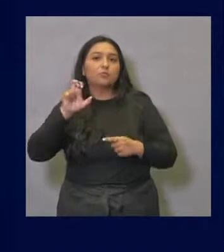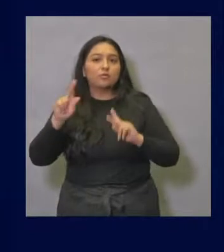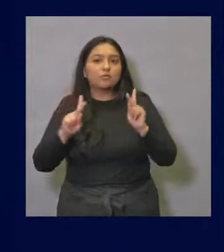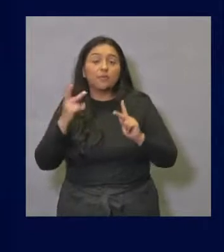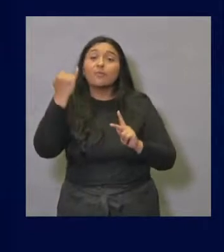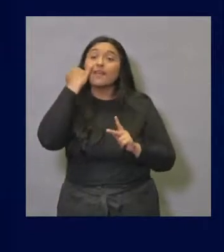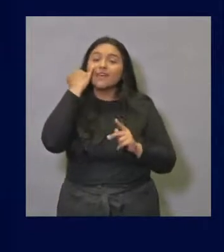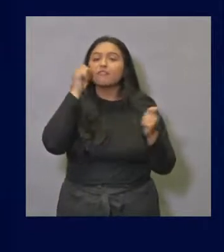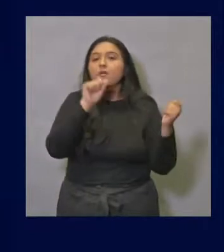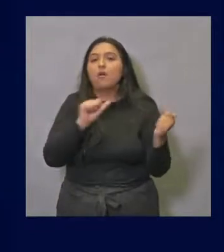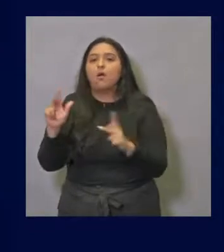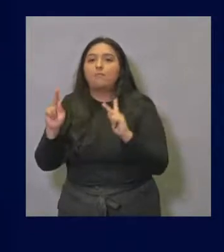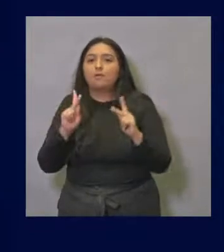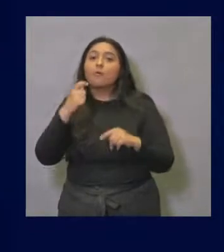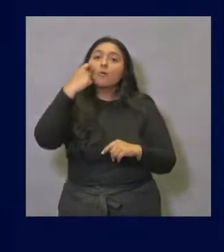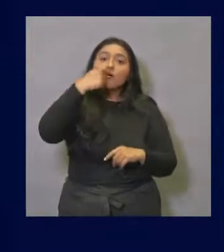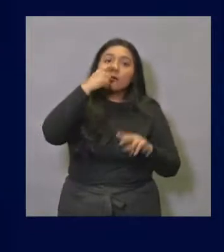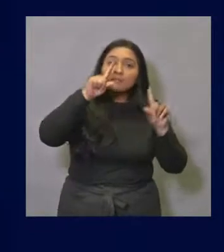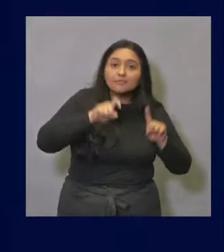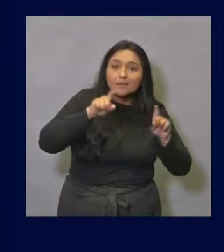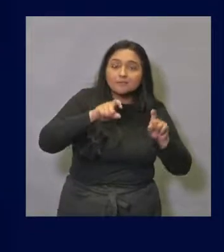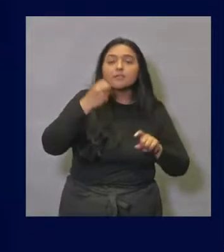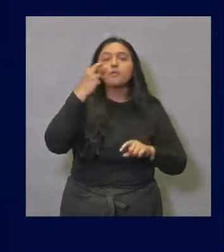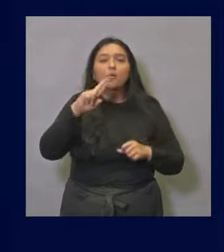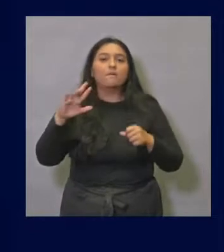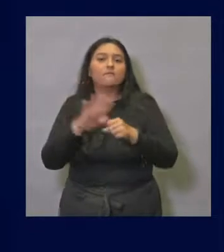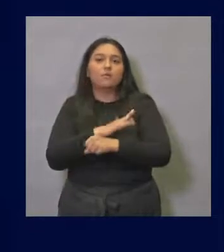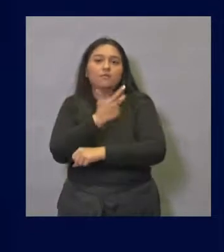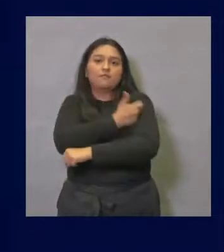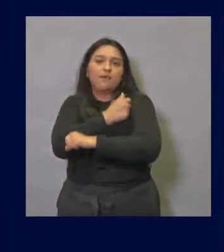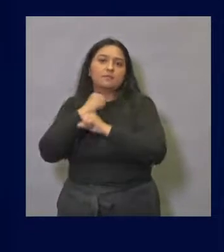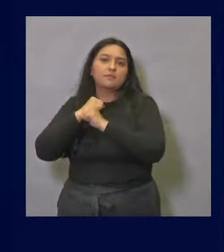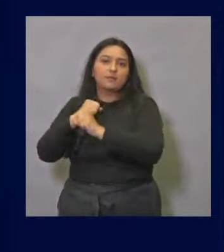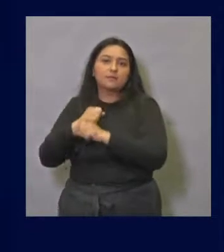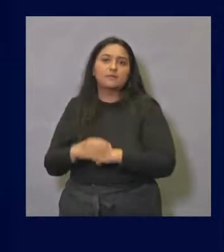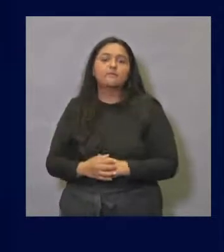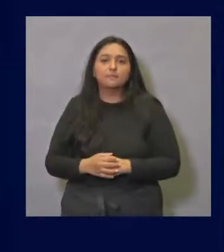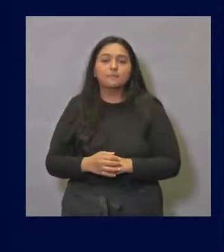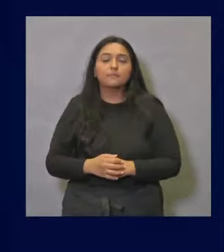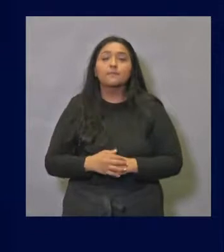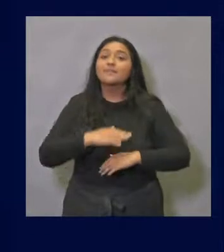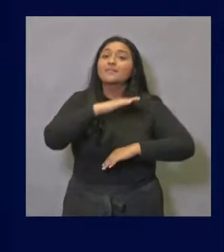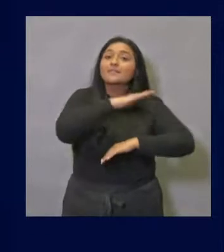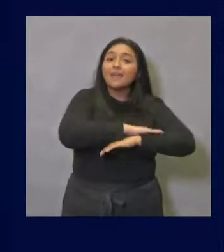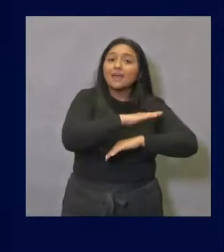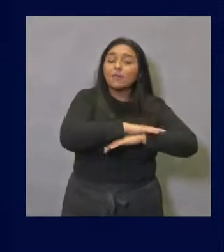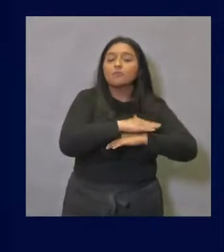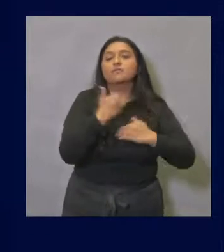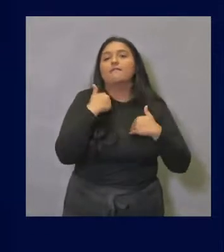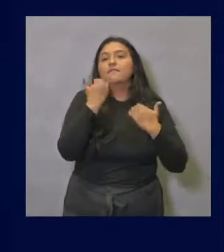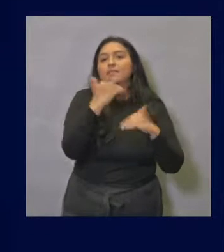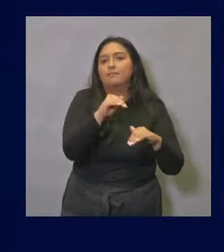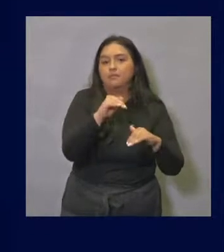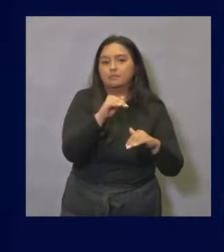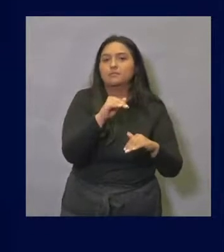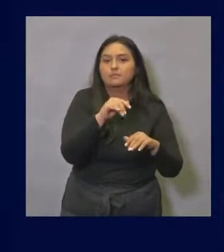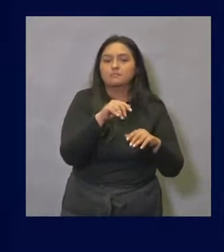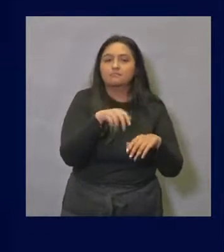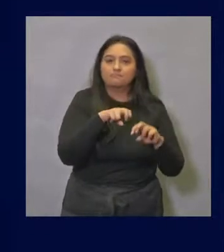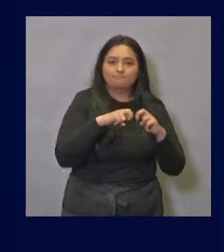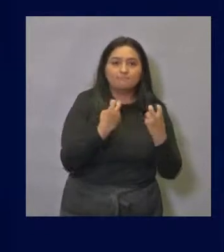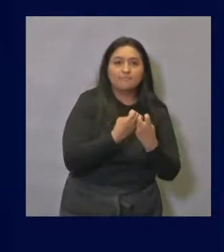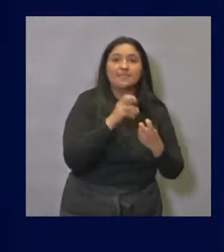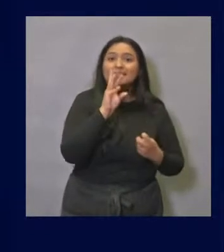are tested or vaccinated, fully vaccinated. Tables are also limited to 6 people from a minimum of